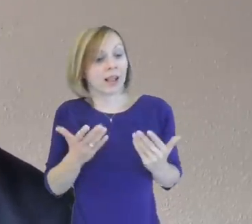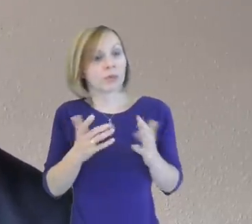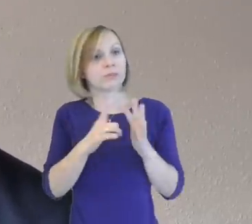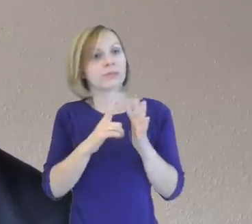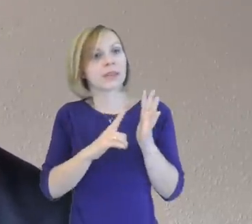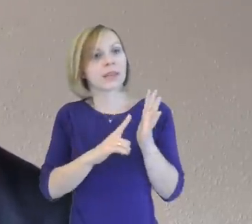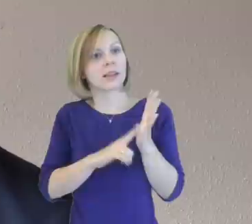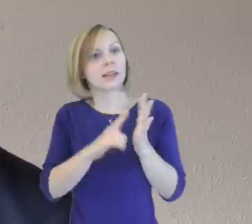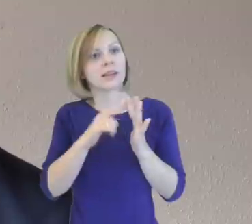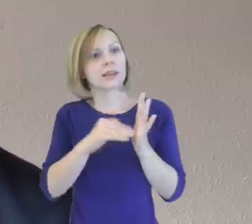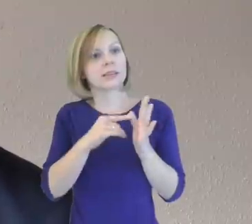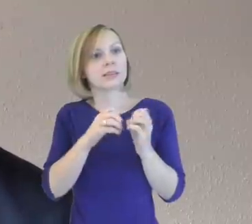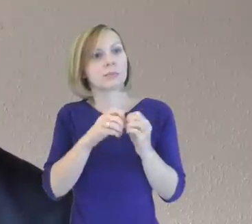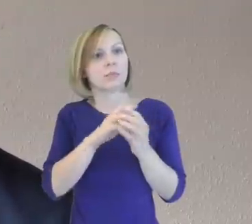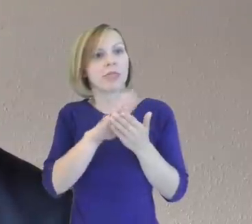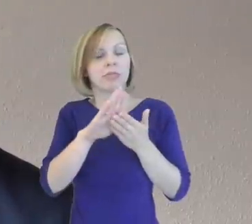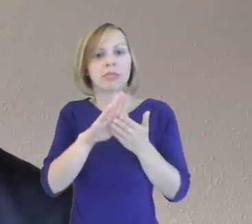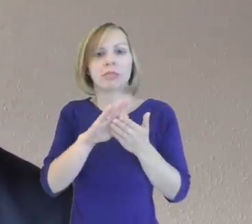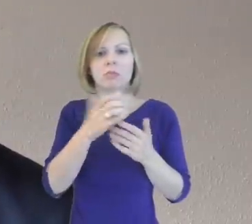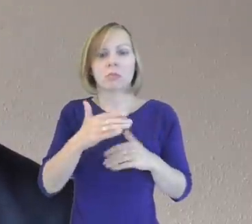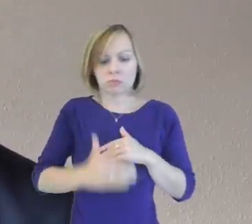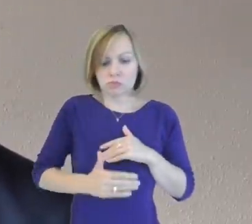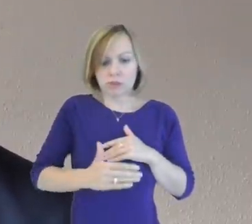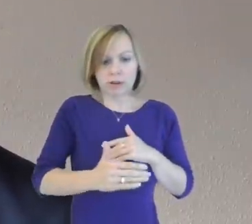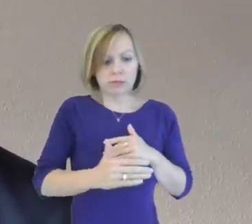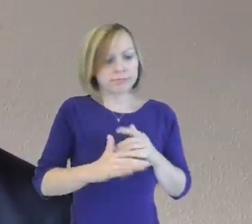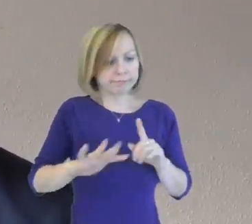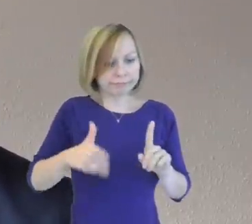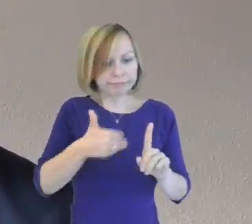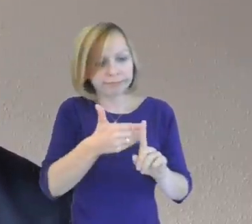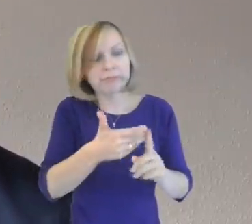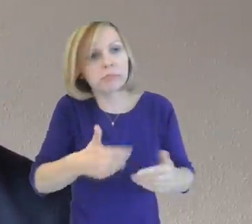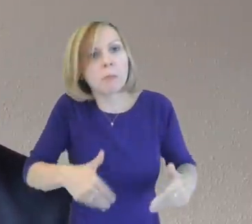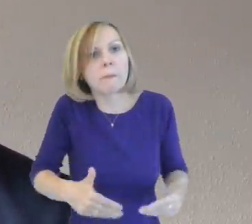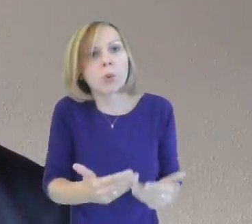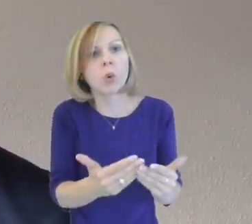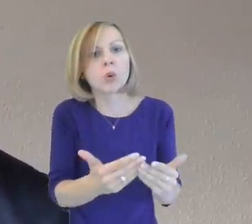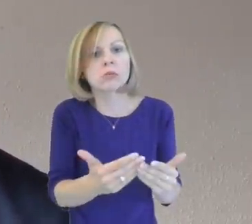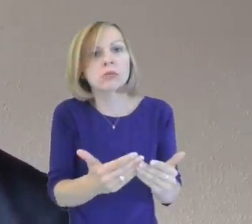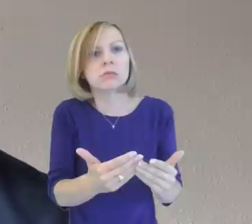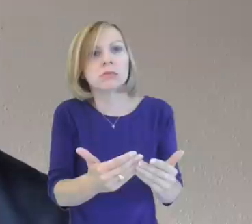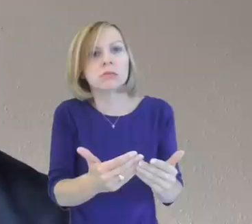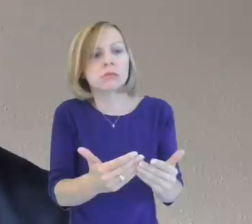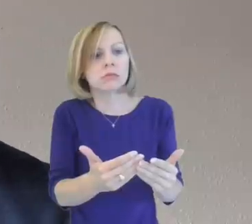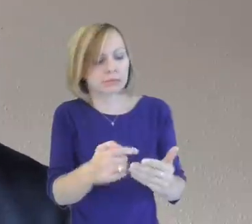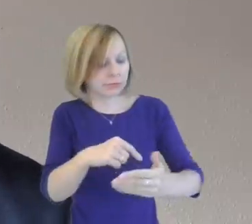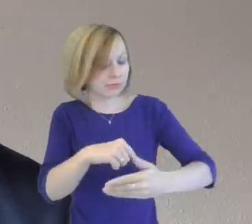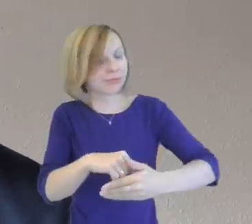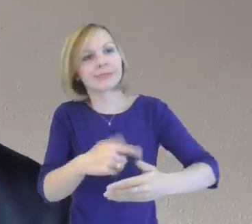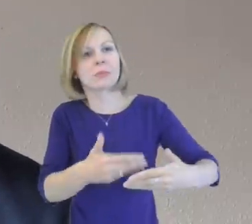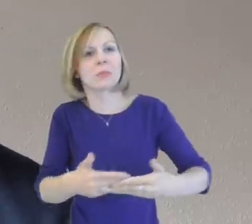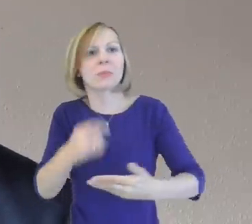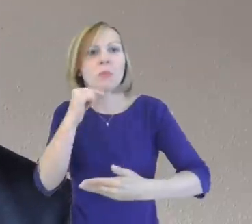time came, that she should be delivered, and she brought forth a son. And